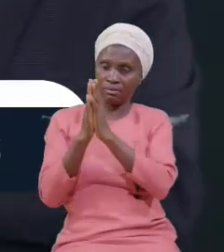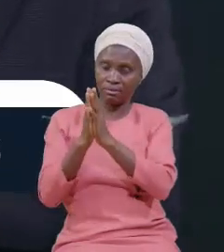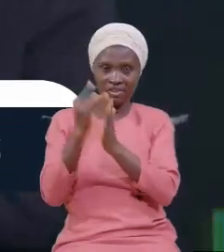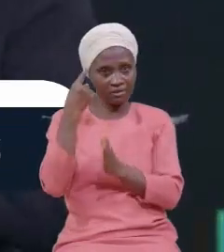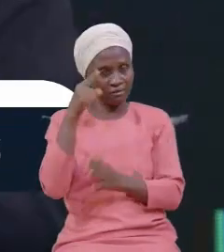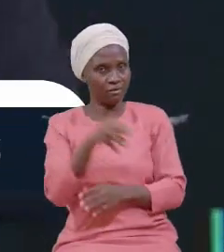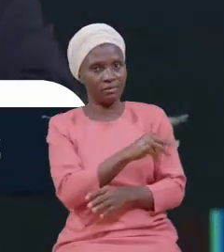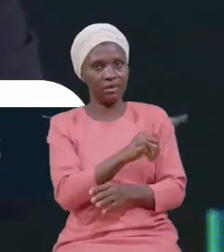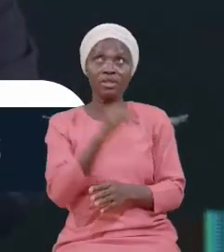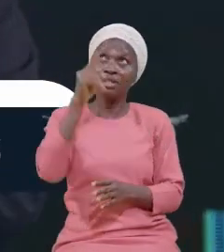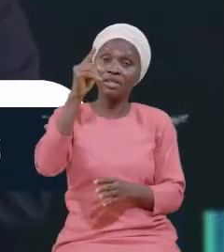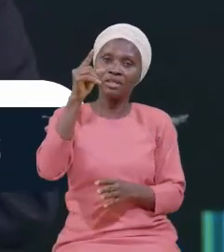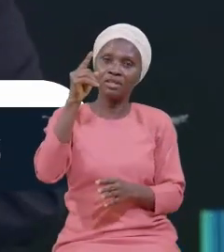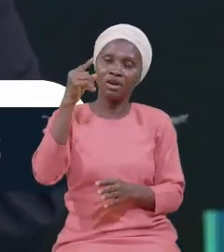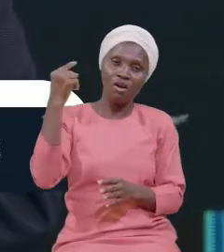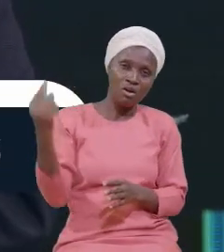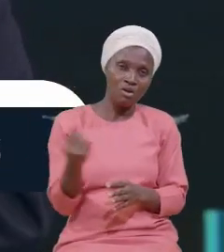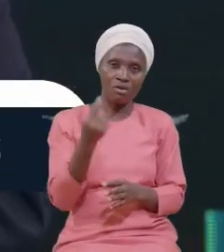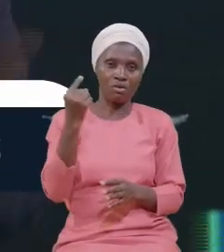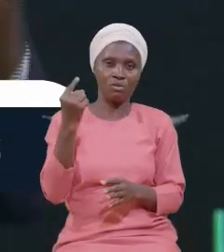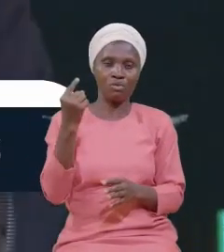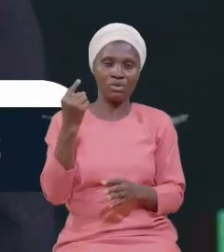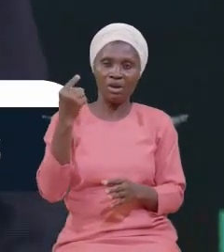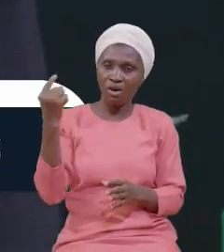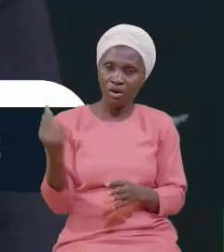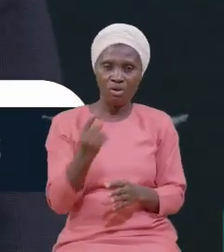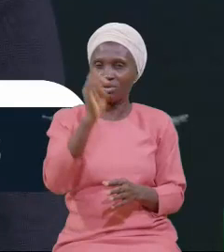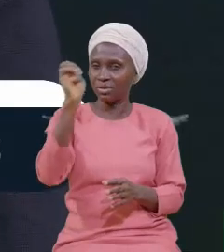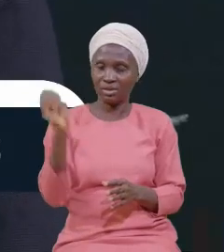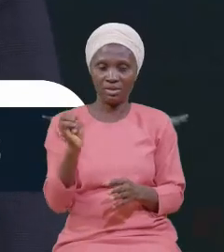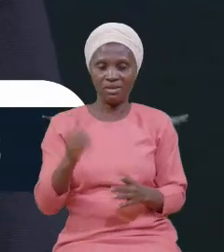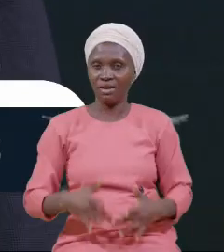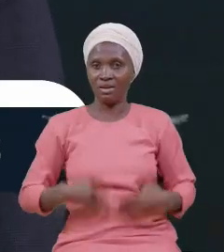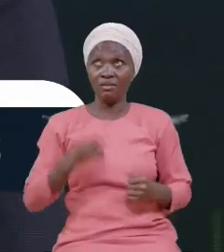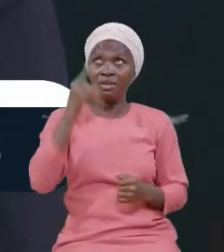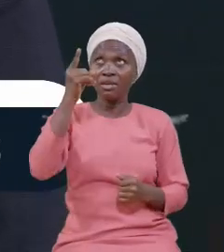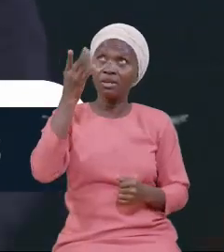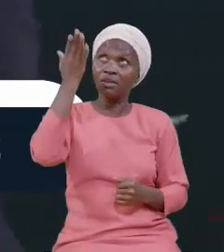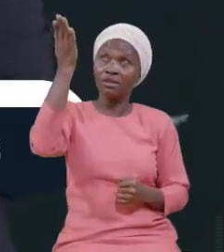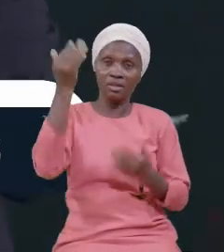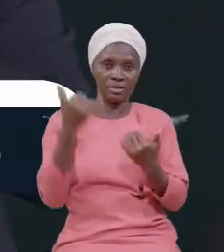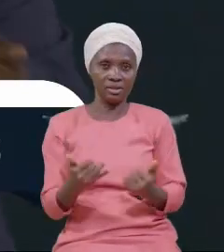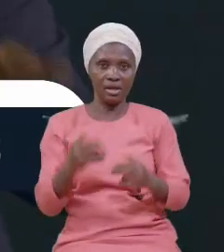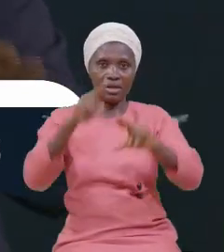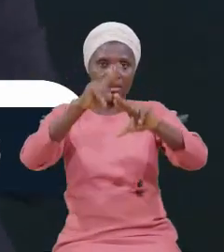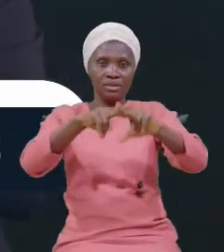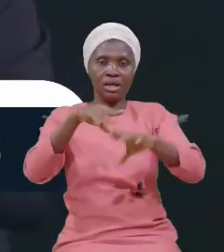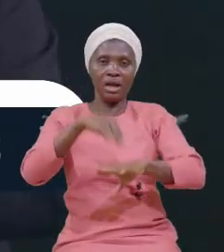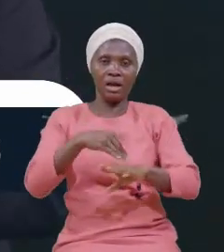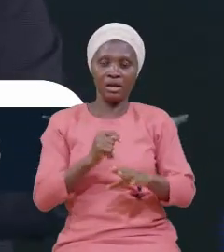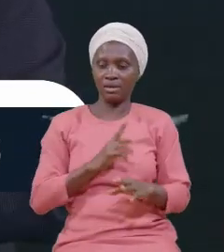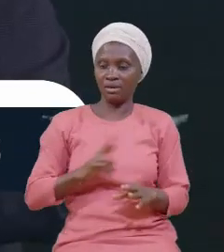ever liveth. He lives now. He's seated at the right hand of majesty, and he